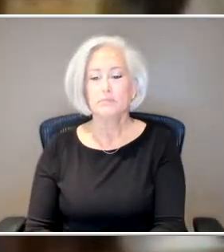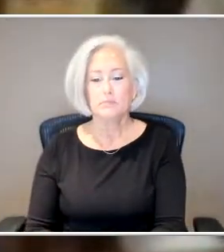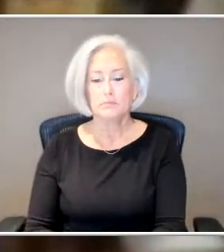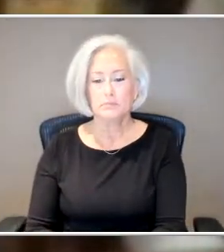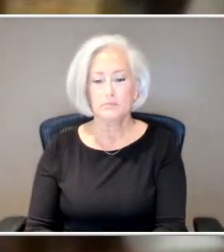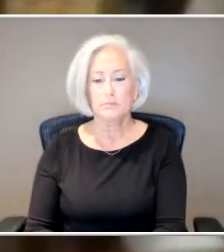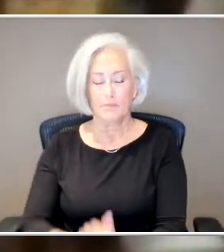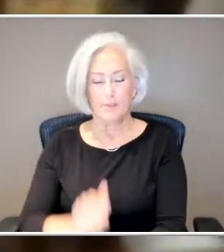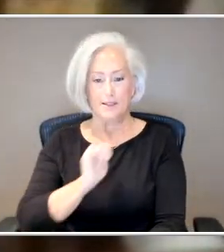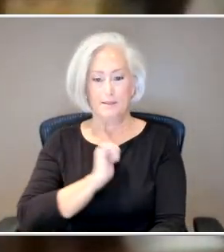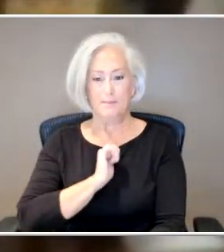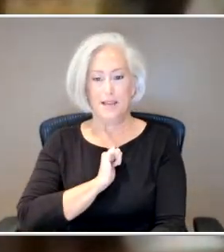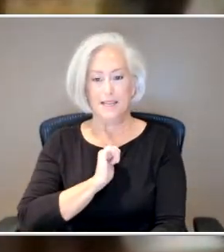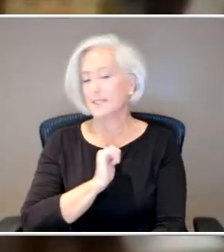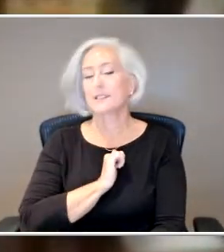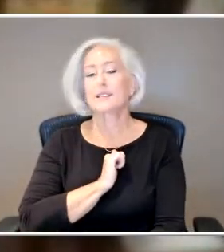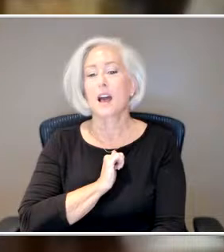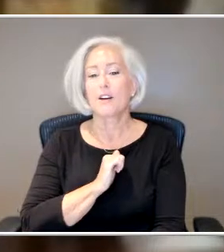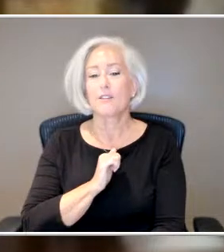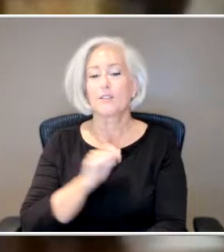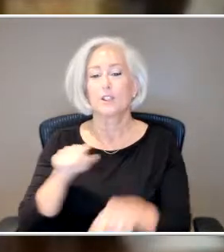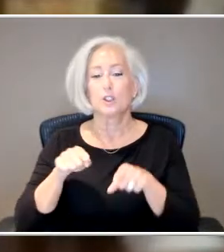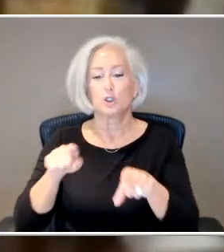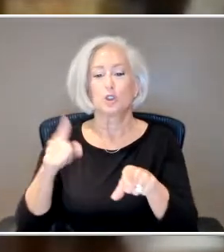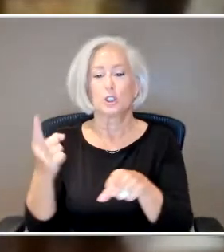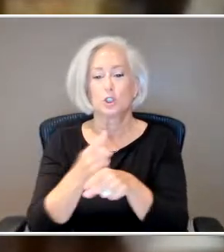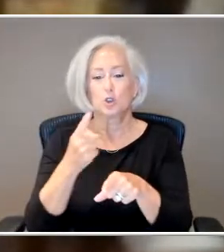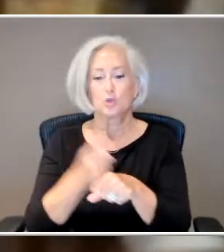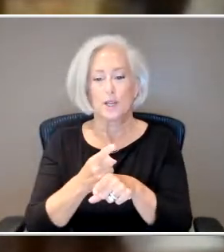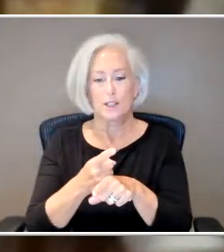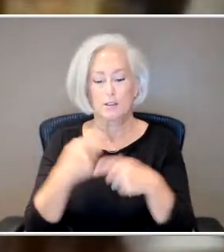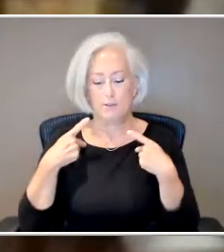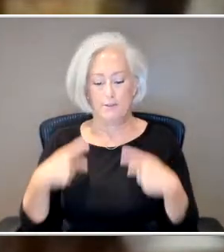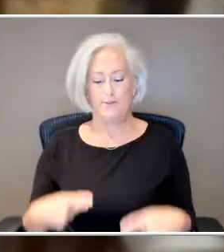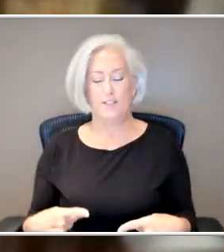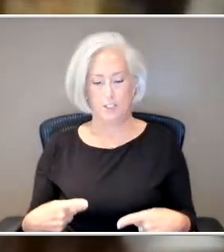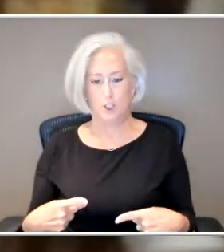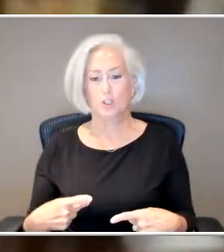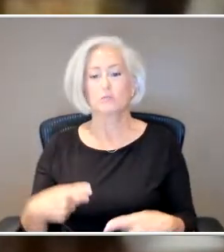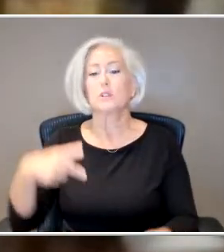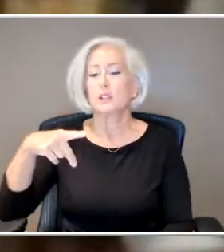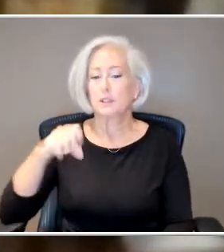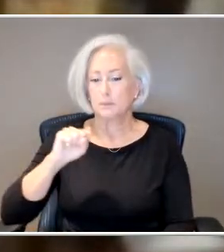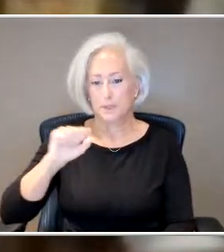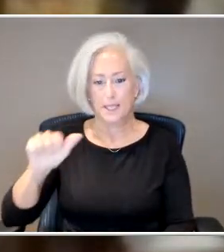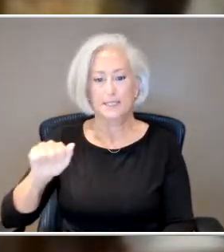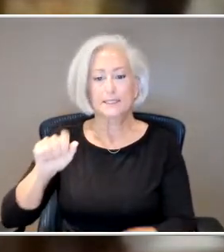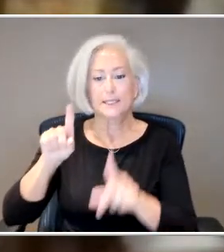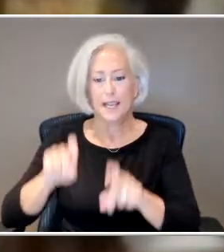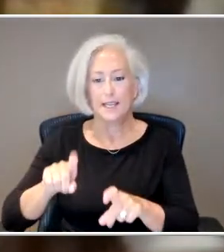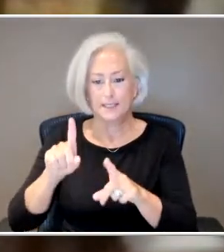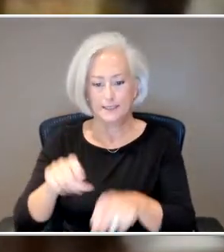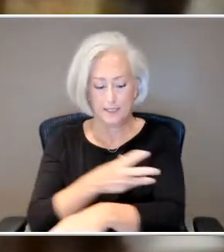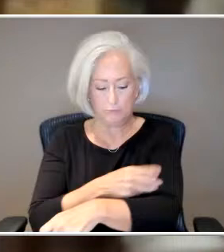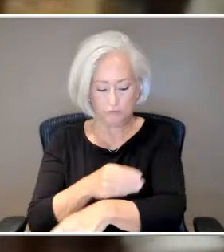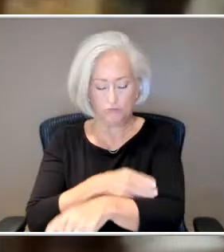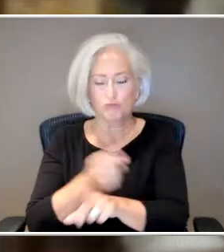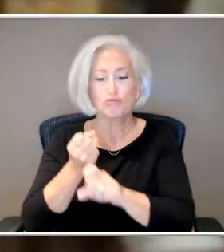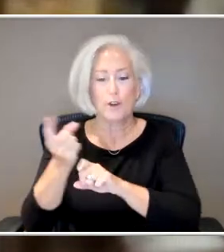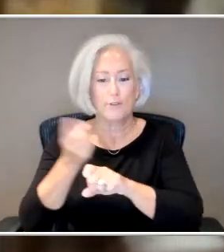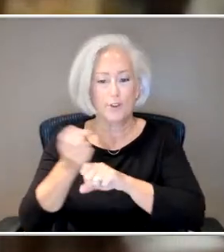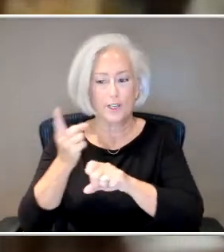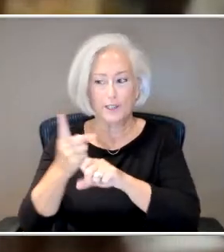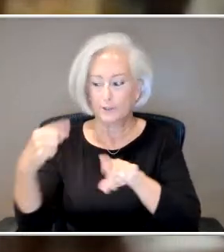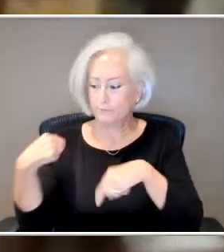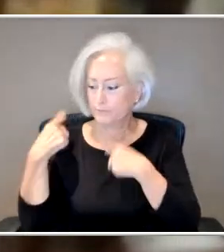Well, I got diagnosed during my regular physical. And again, yes, PSA tests were done annually pretty much since